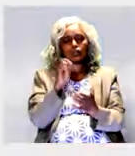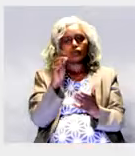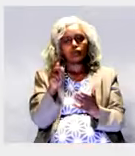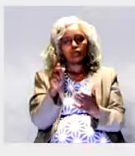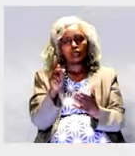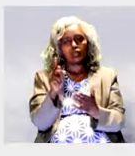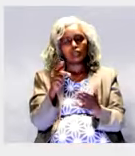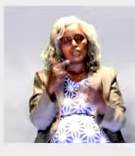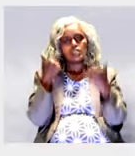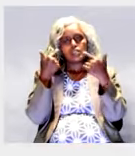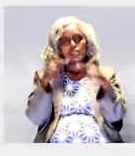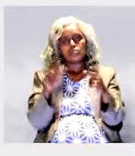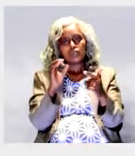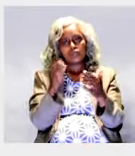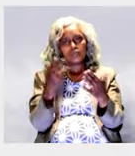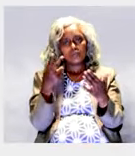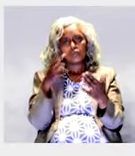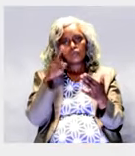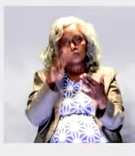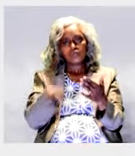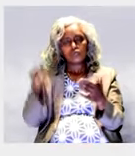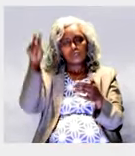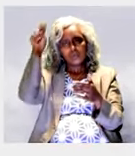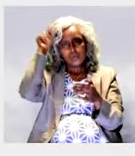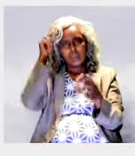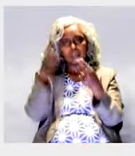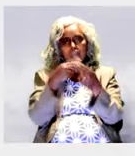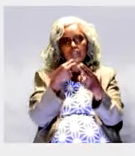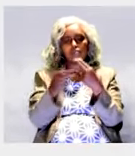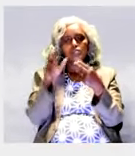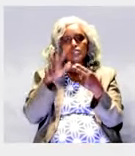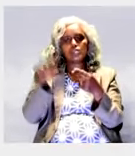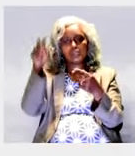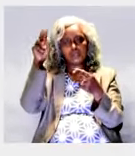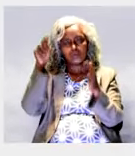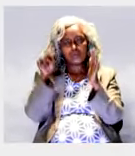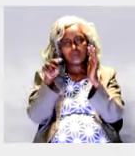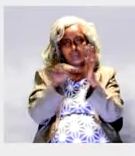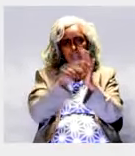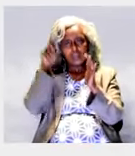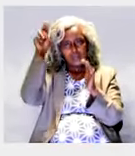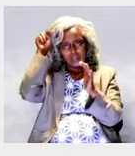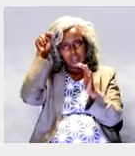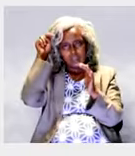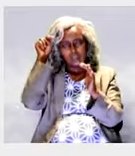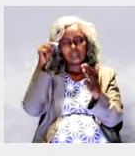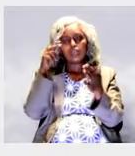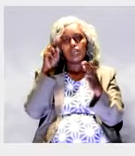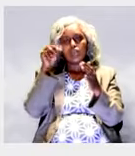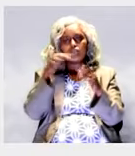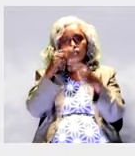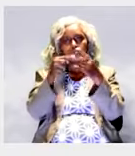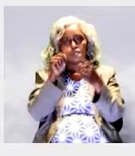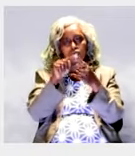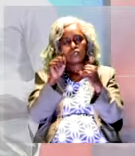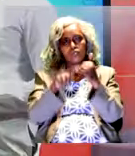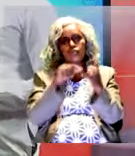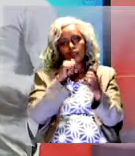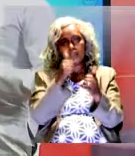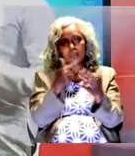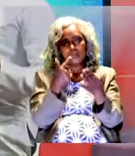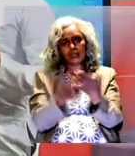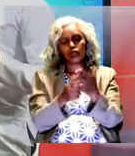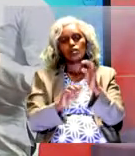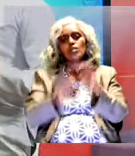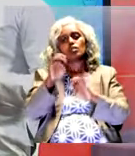Okay, the limit of to the power of n times 3 to the power of negative n, where n goes to infinity.